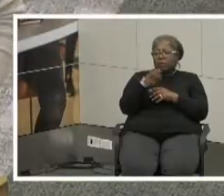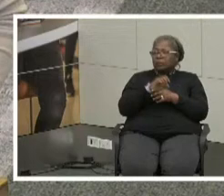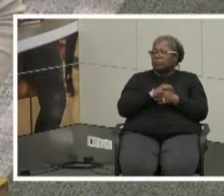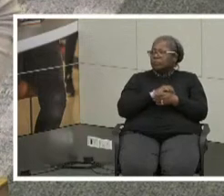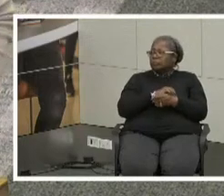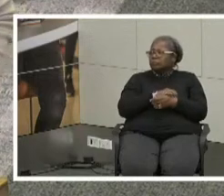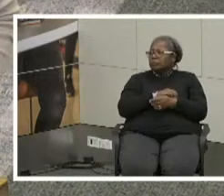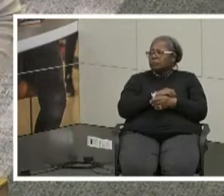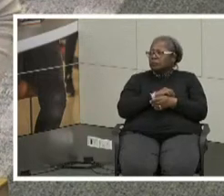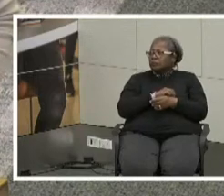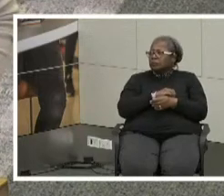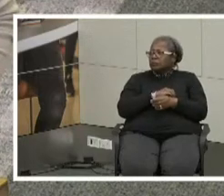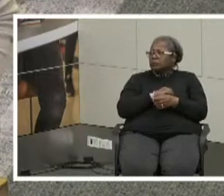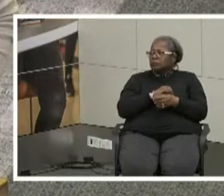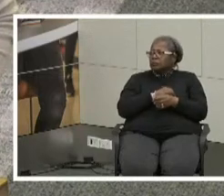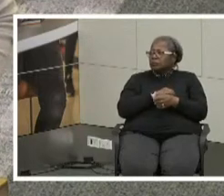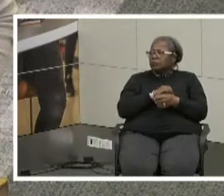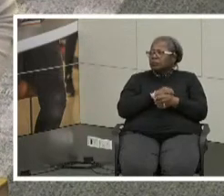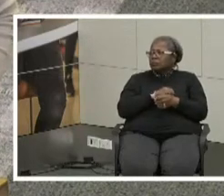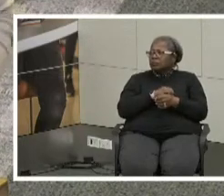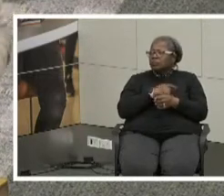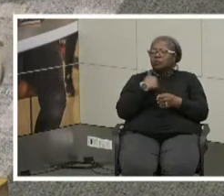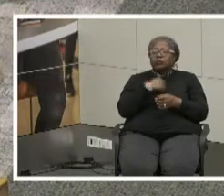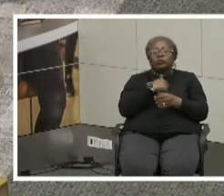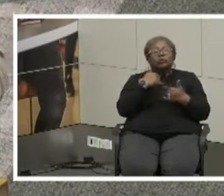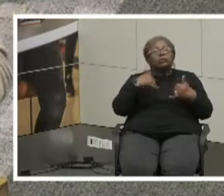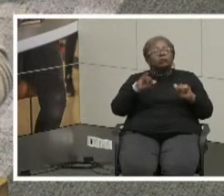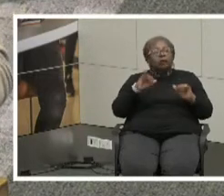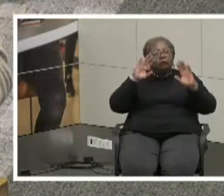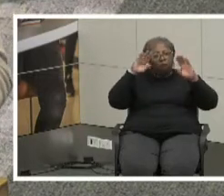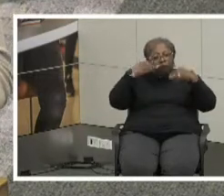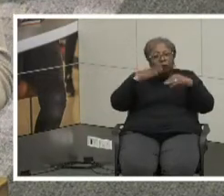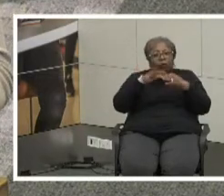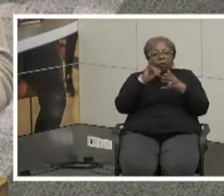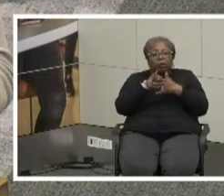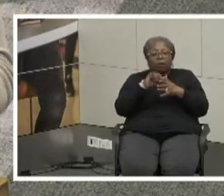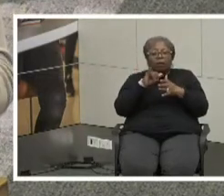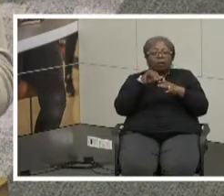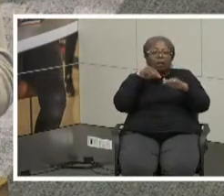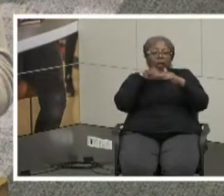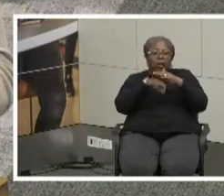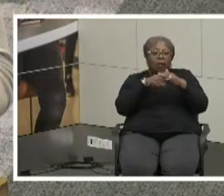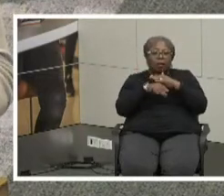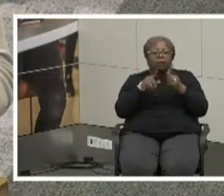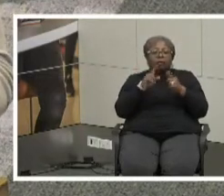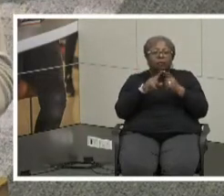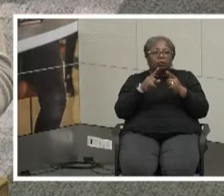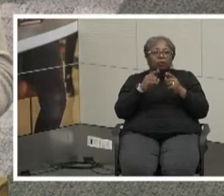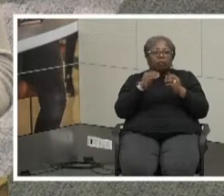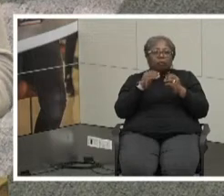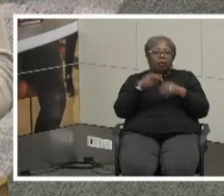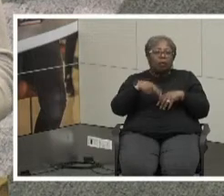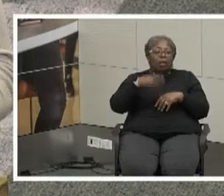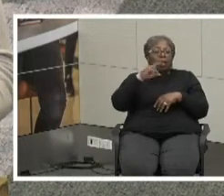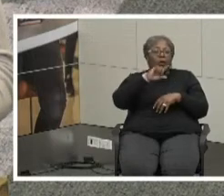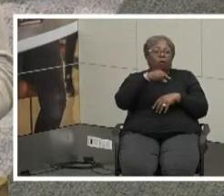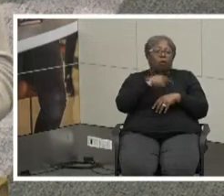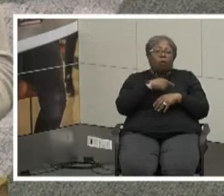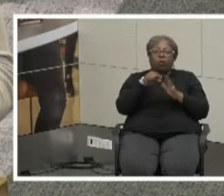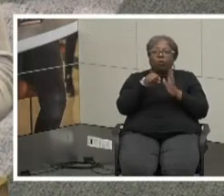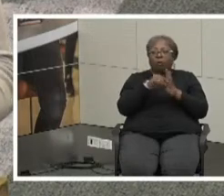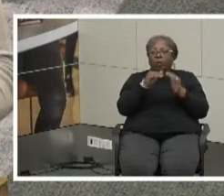and I think the primary thing we do still focus on there is that access to to high quality grade level